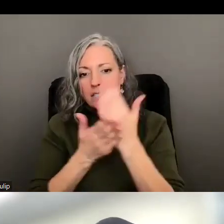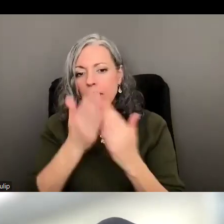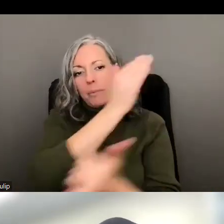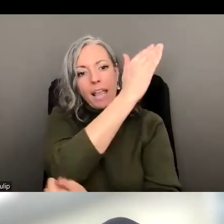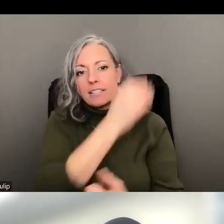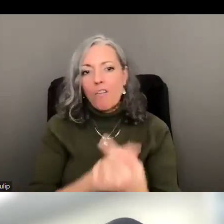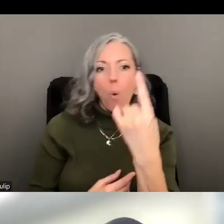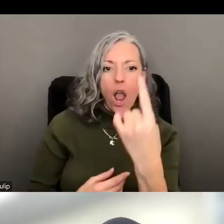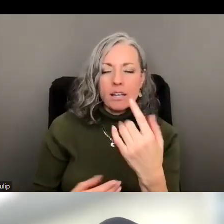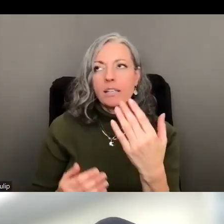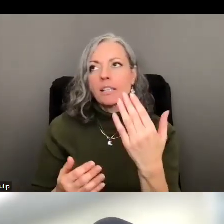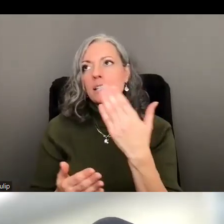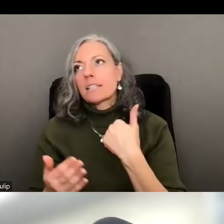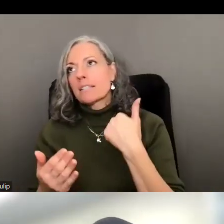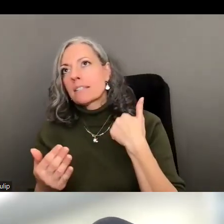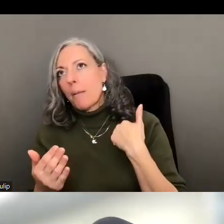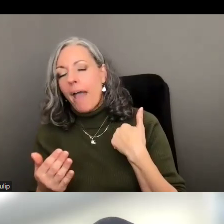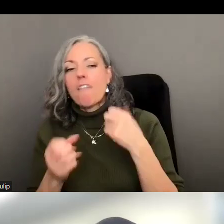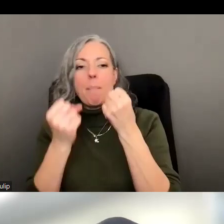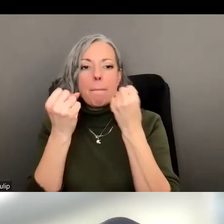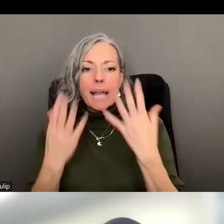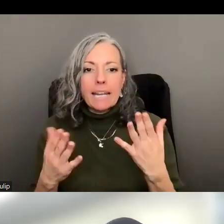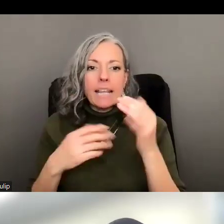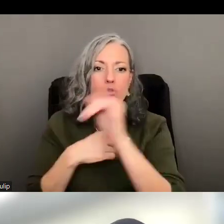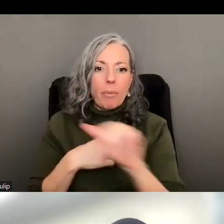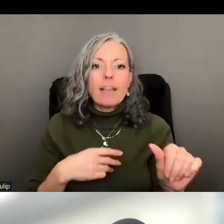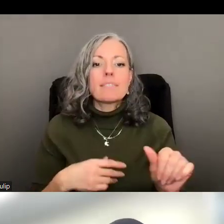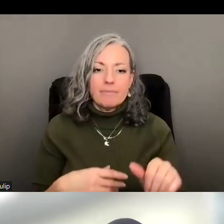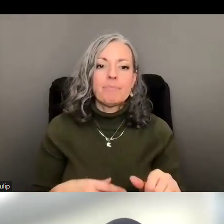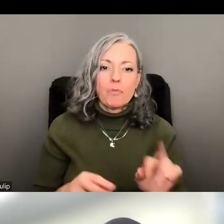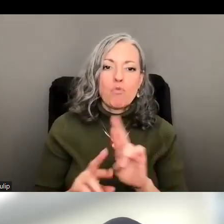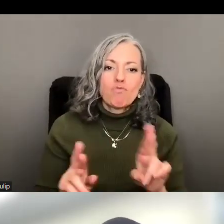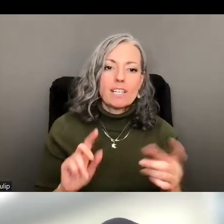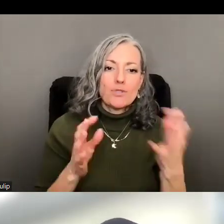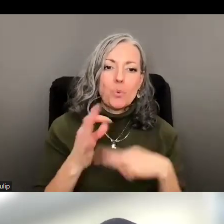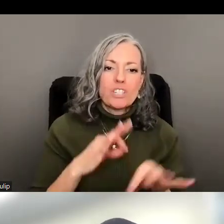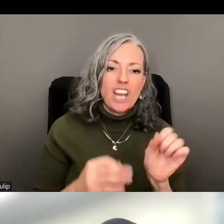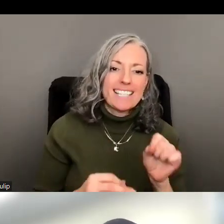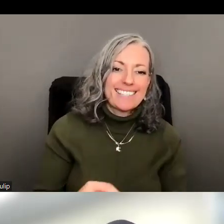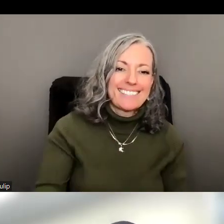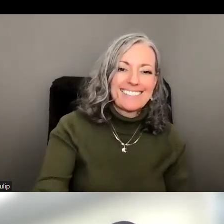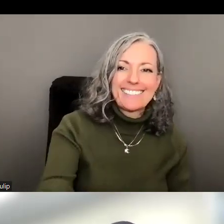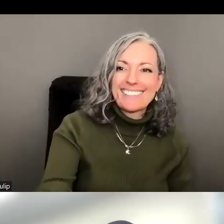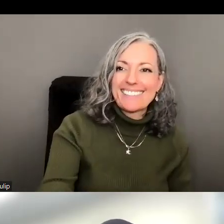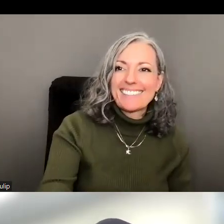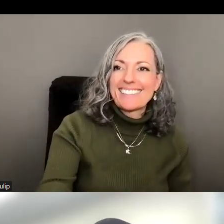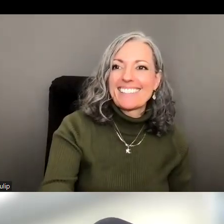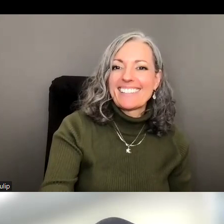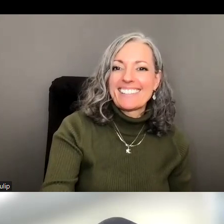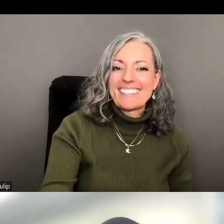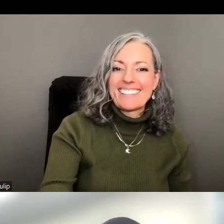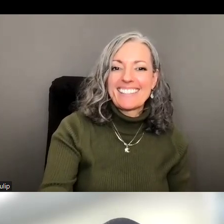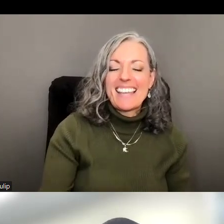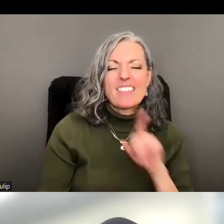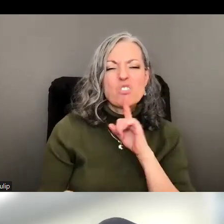the services and others that work with nonprofits as the administrators. So there's a lot of variation throughout the state. And this diversity of perspectives was